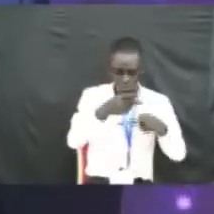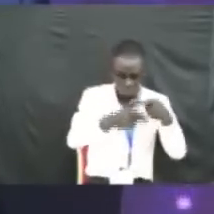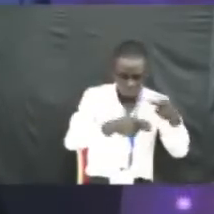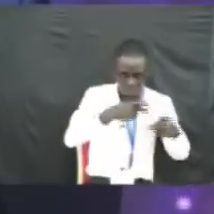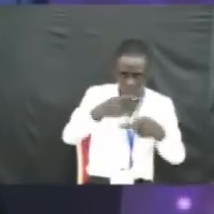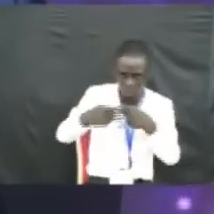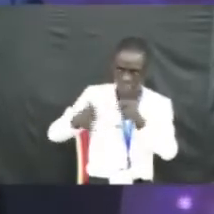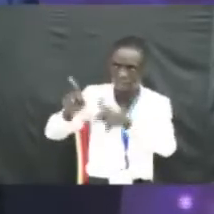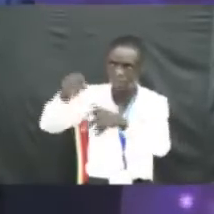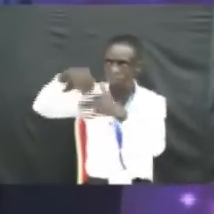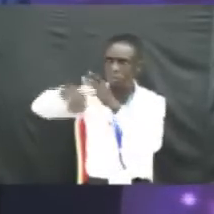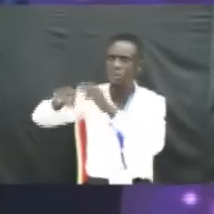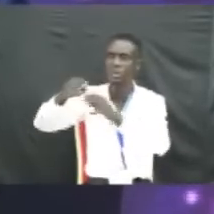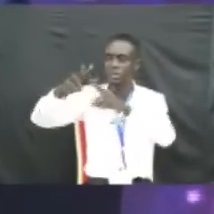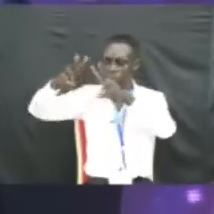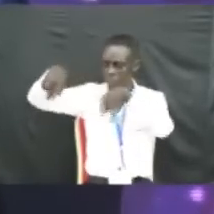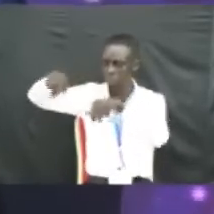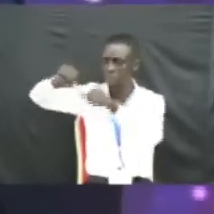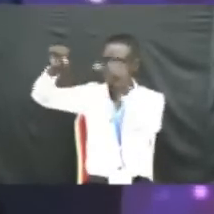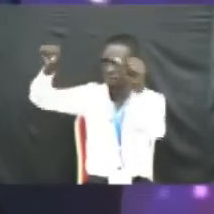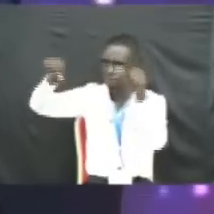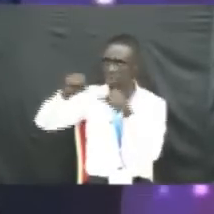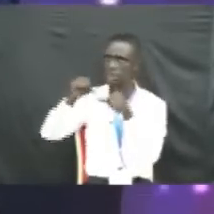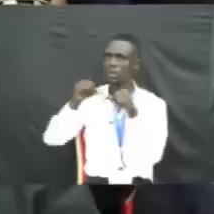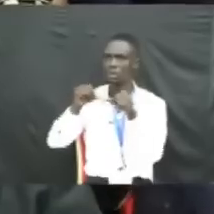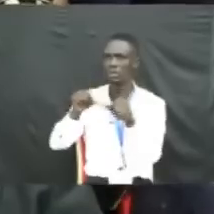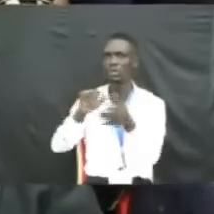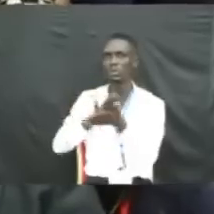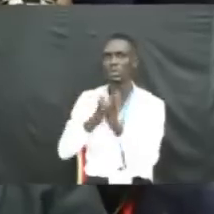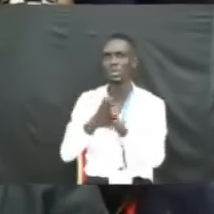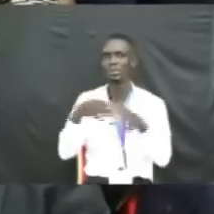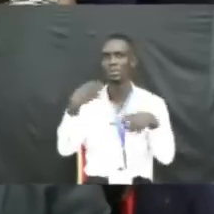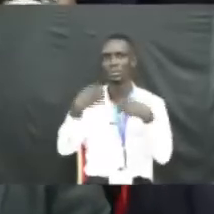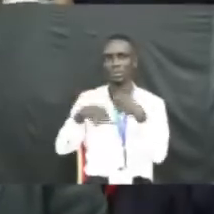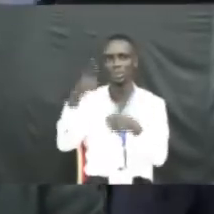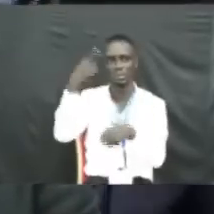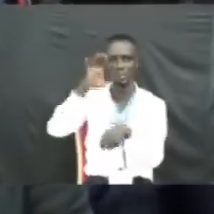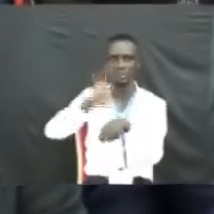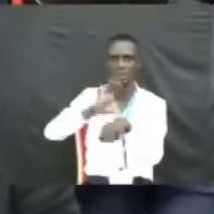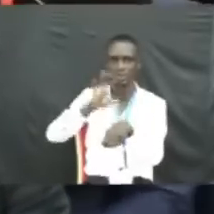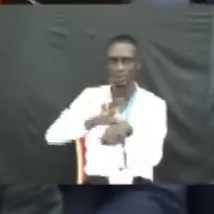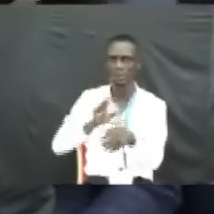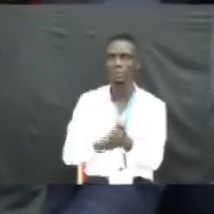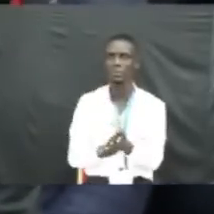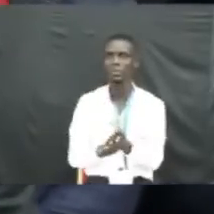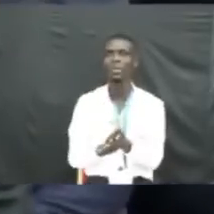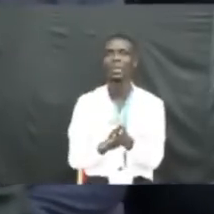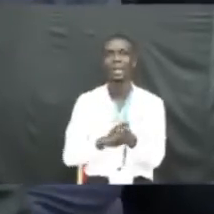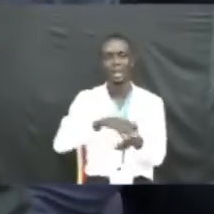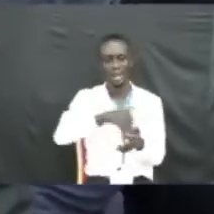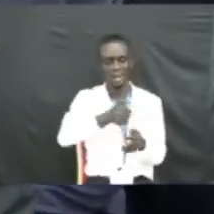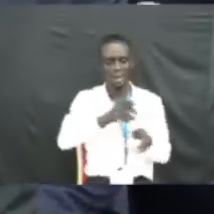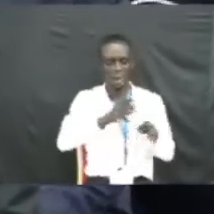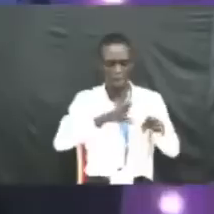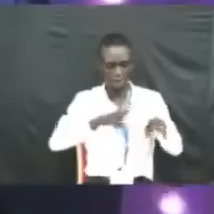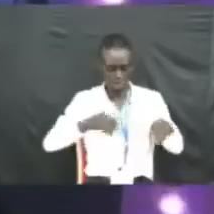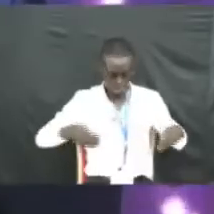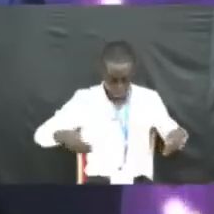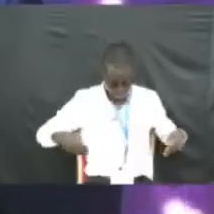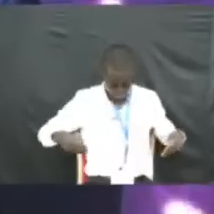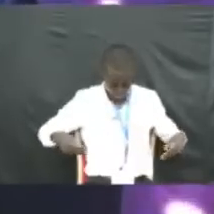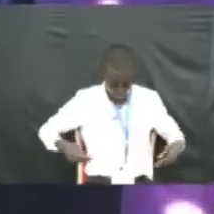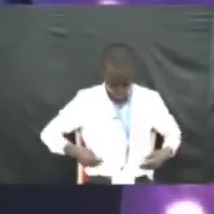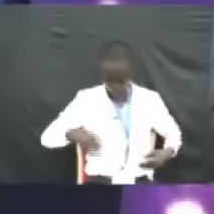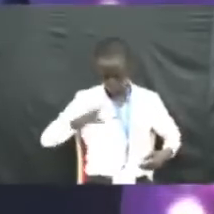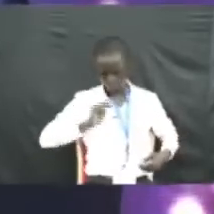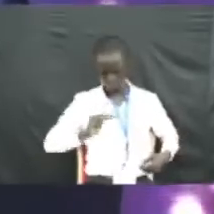rural areas also continues to be a challenge. Migration of members especially the young people